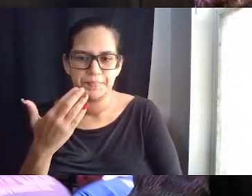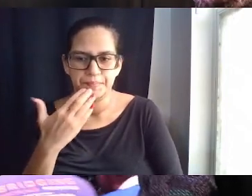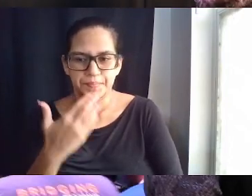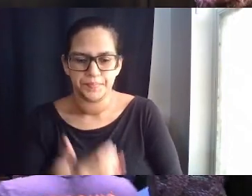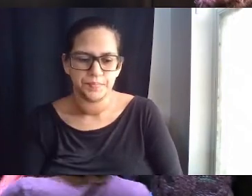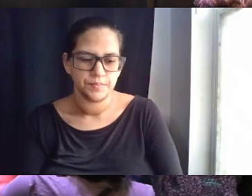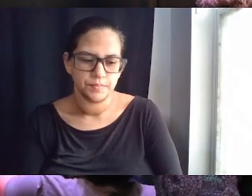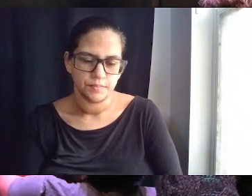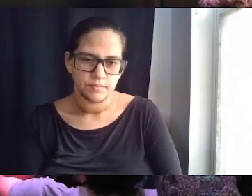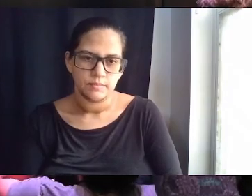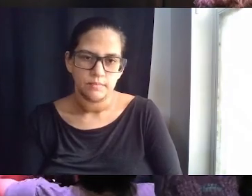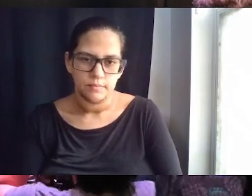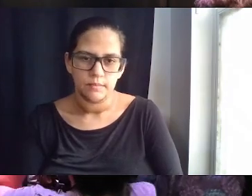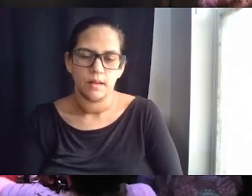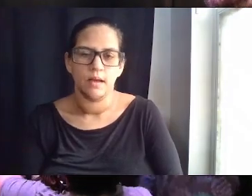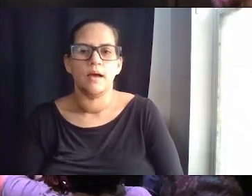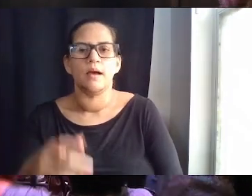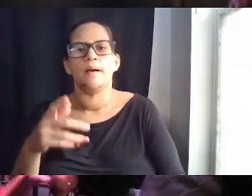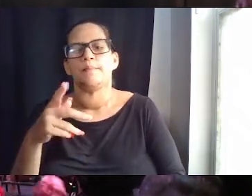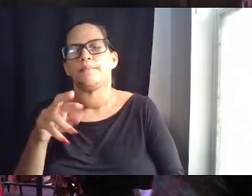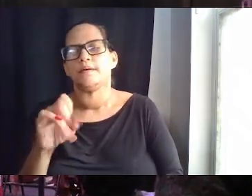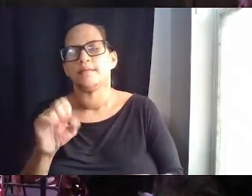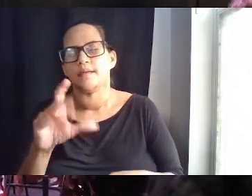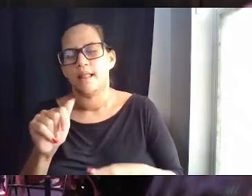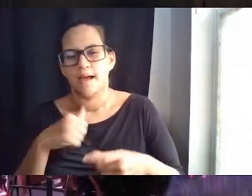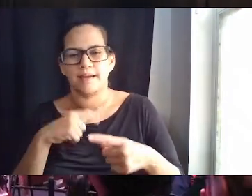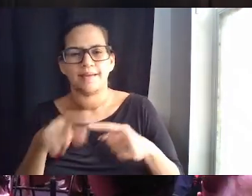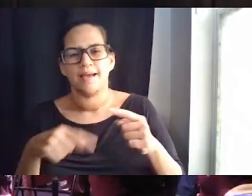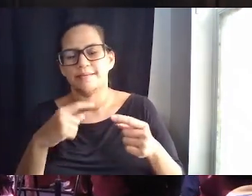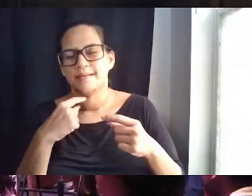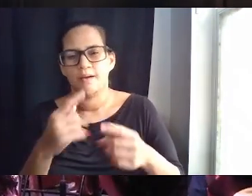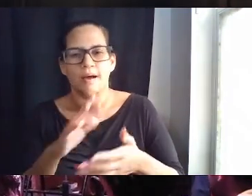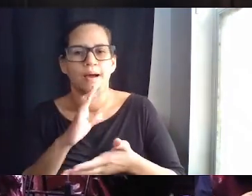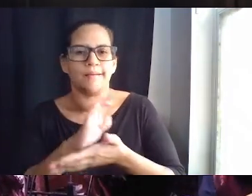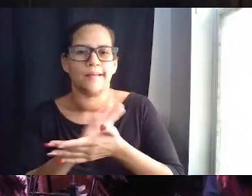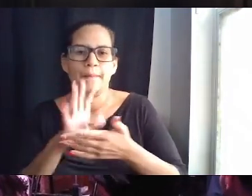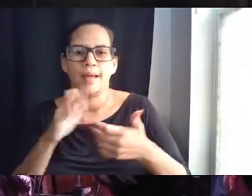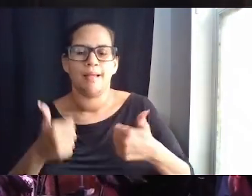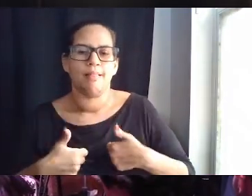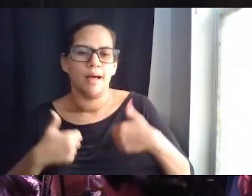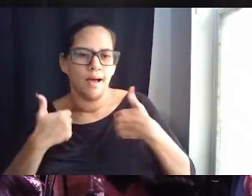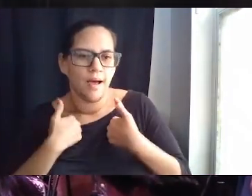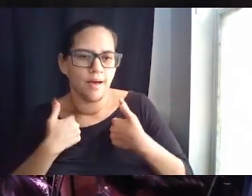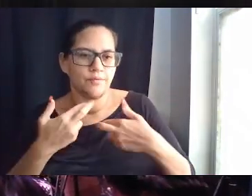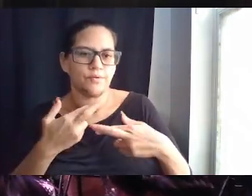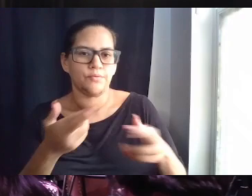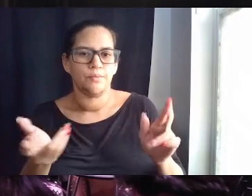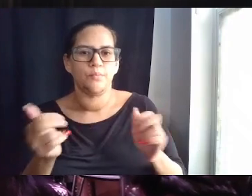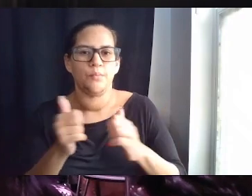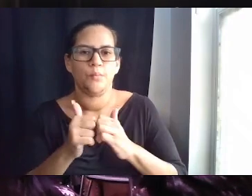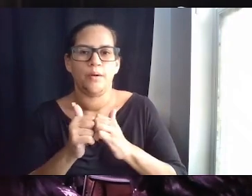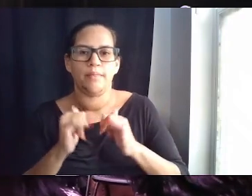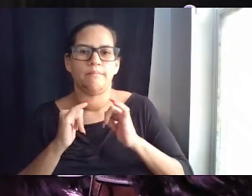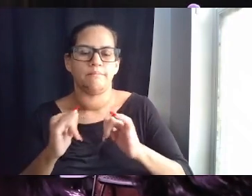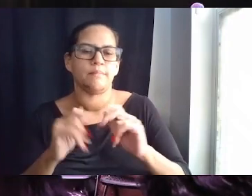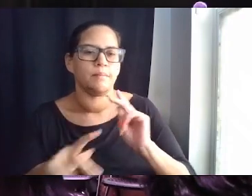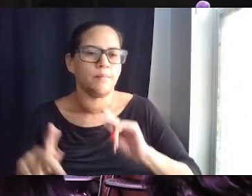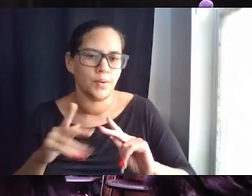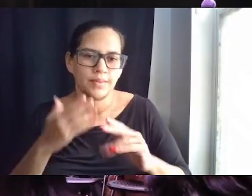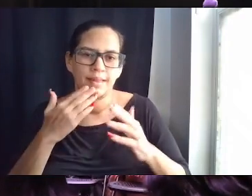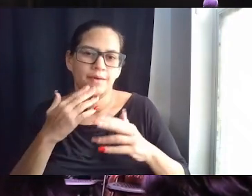First of all, I can't tell you how nice it is to be alive in a room with live people. Thank you for being in the circle with us